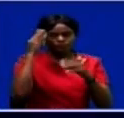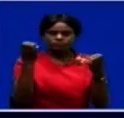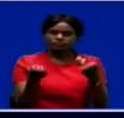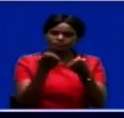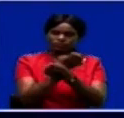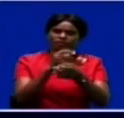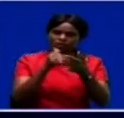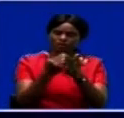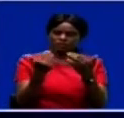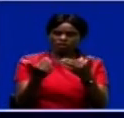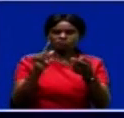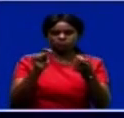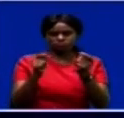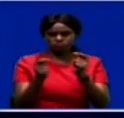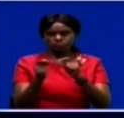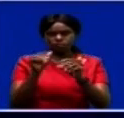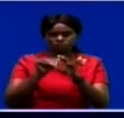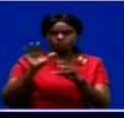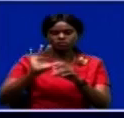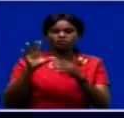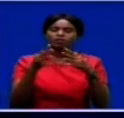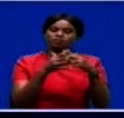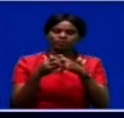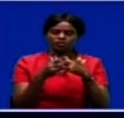how firefighting has evolved in America.